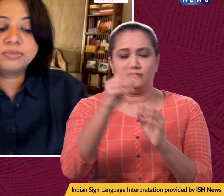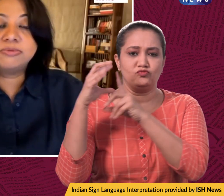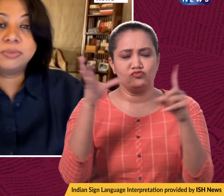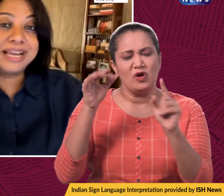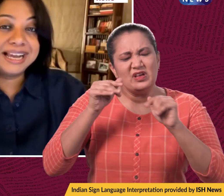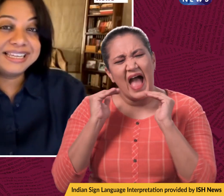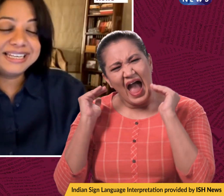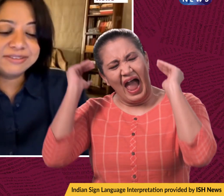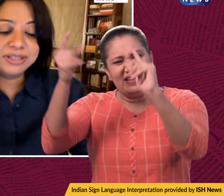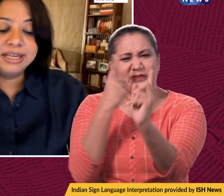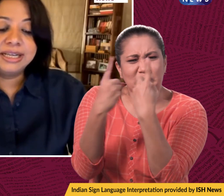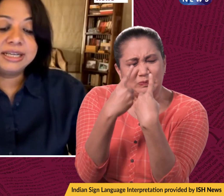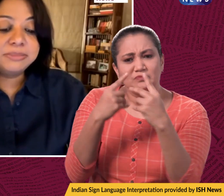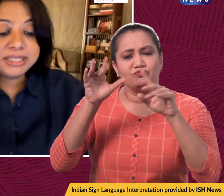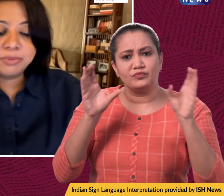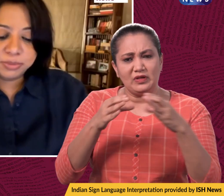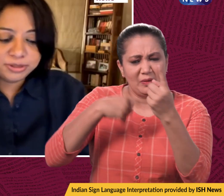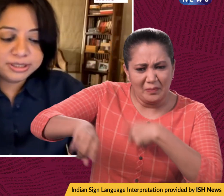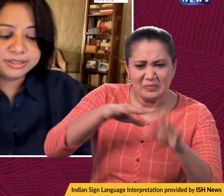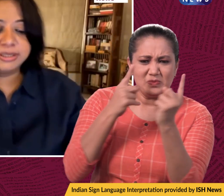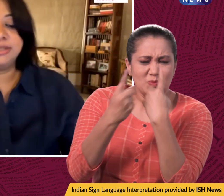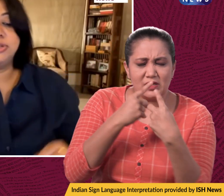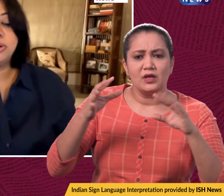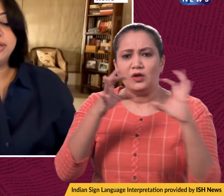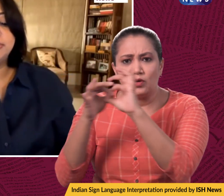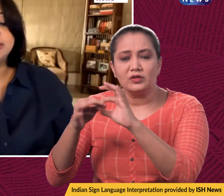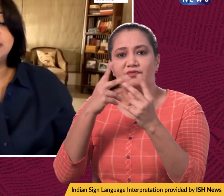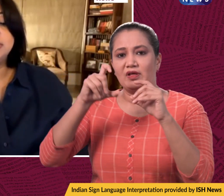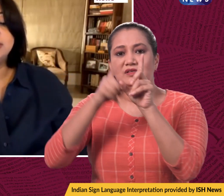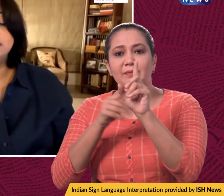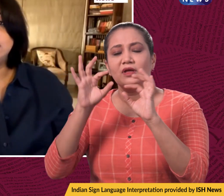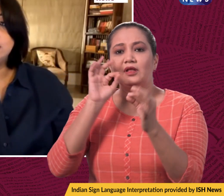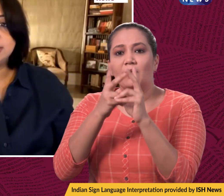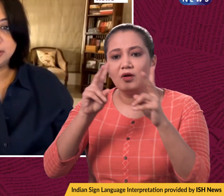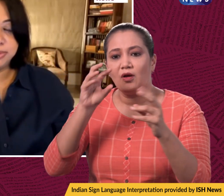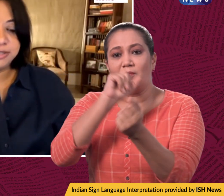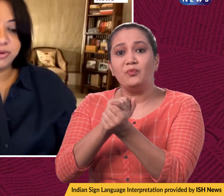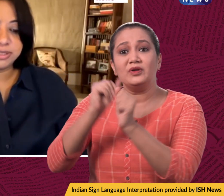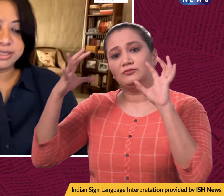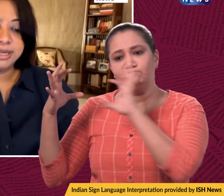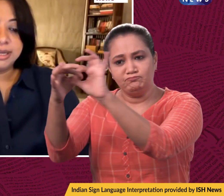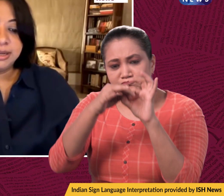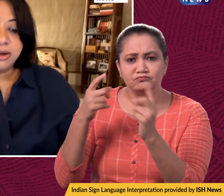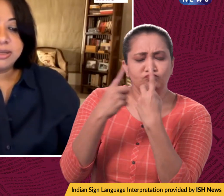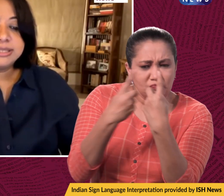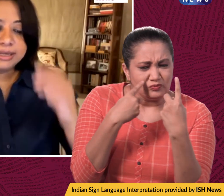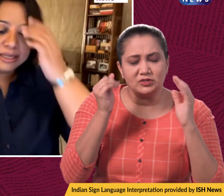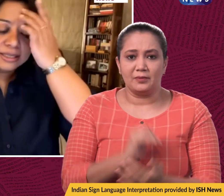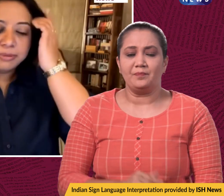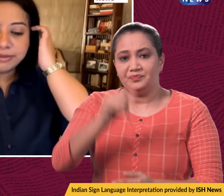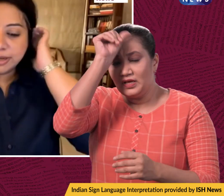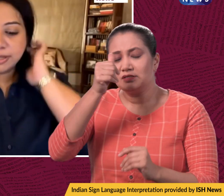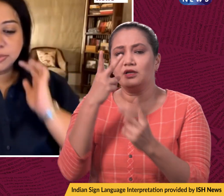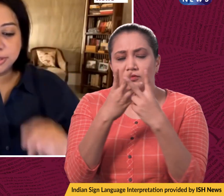been asked to perform a high-level committee probe into the incident and coordinate with cyber cells of various state police forces. On